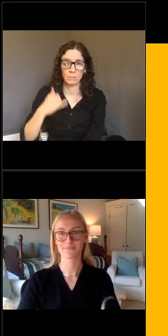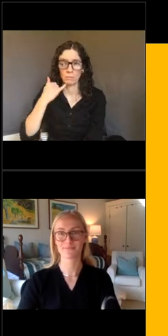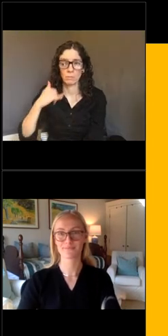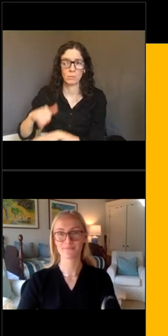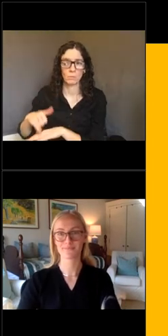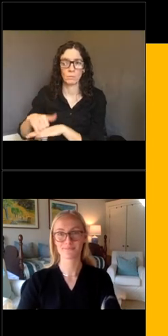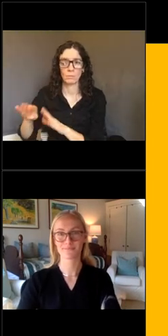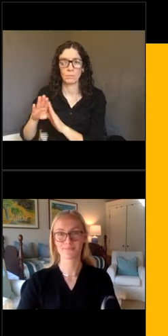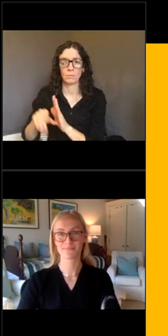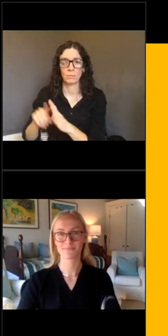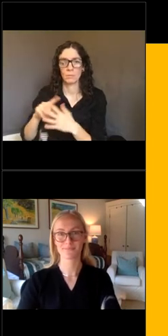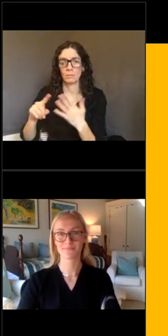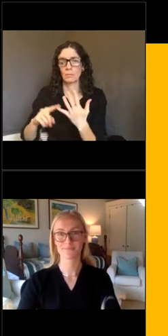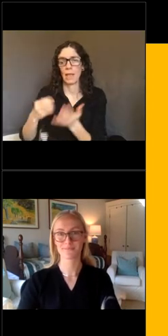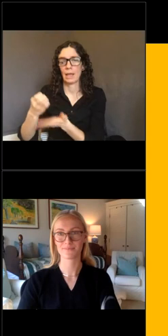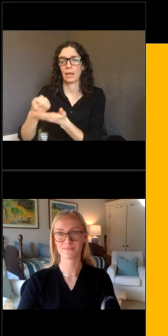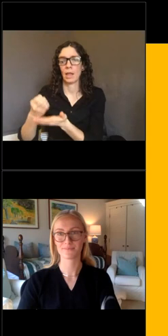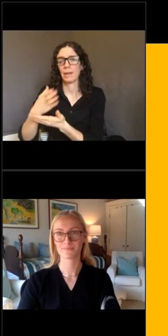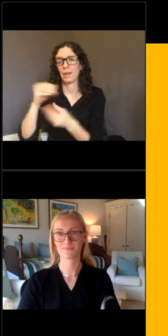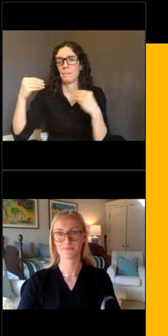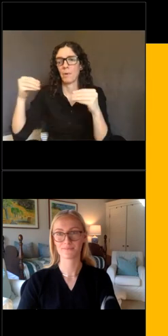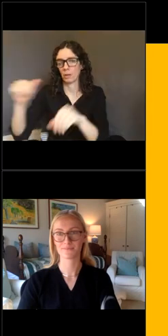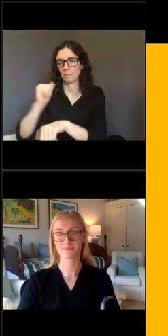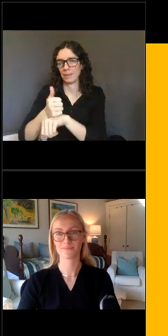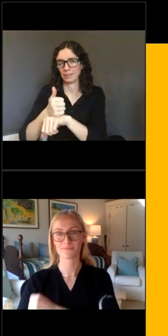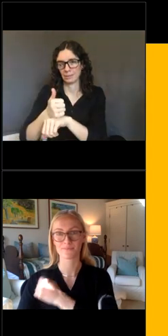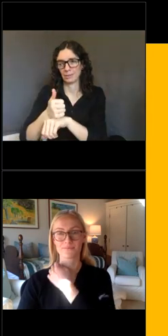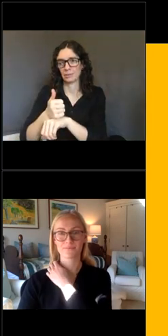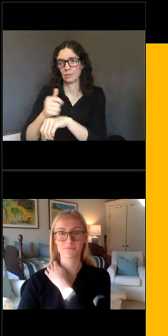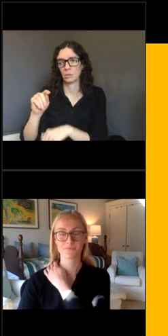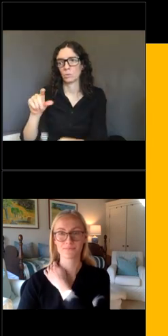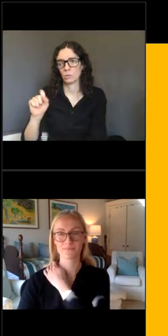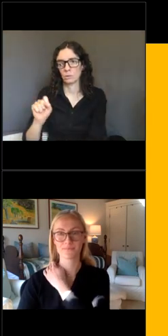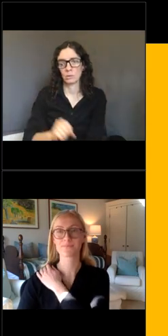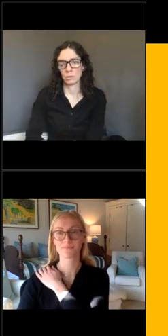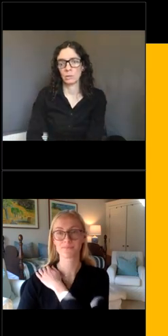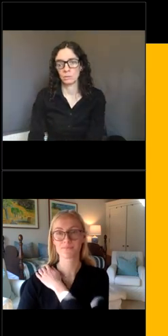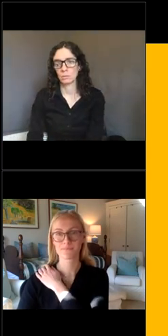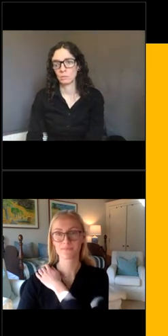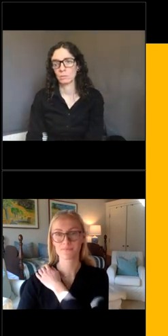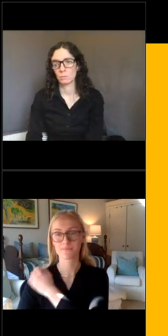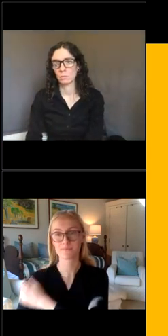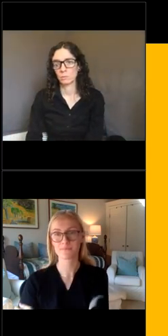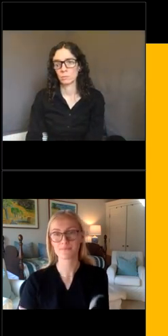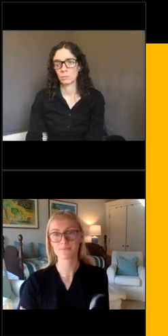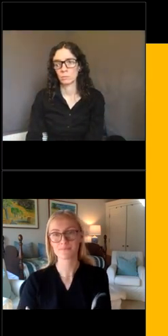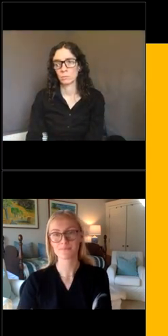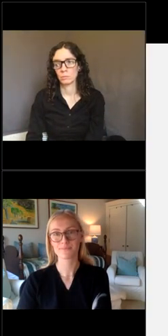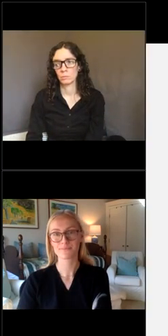disincentives as well, and these should be taken into account. Next slide.